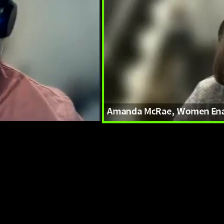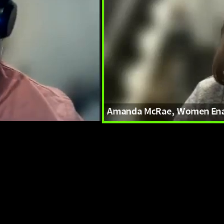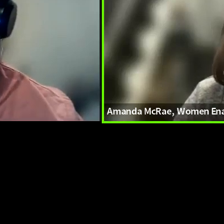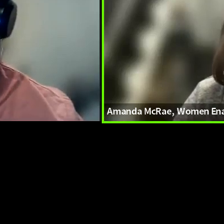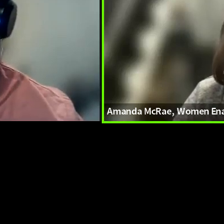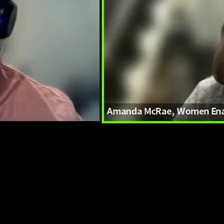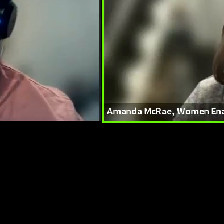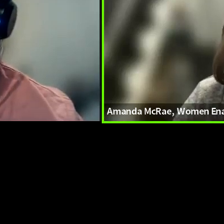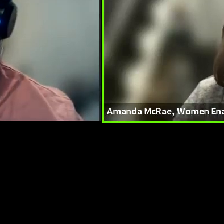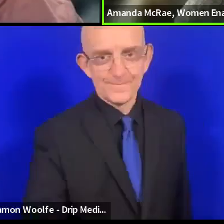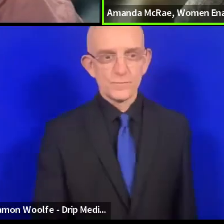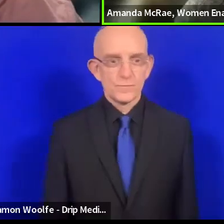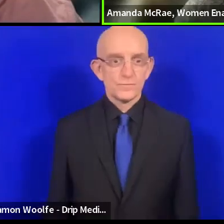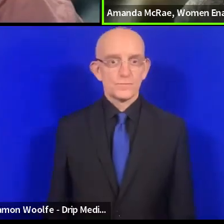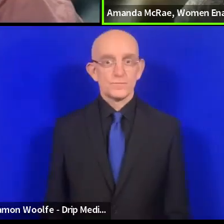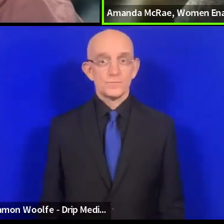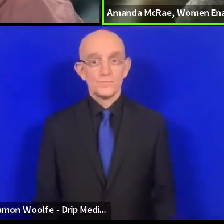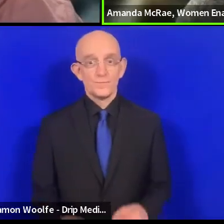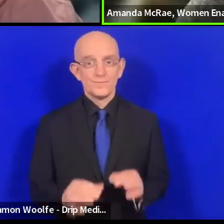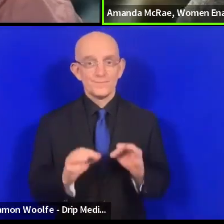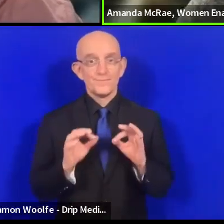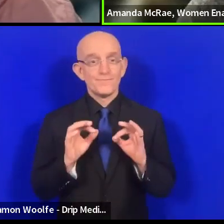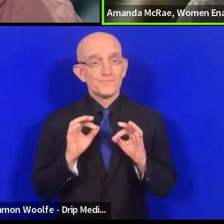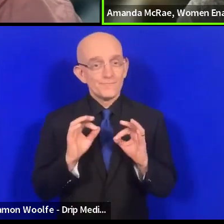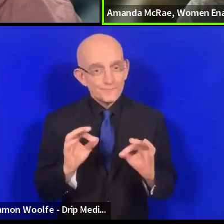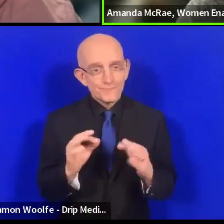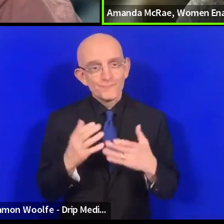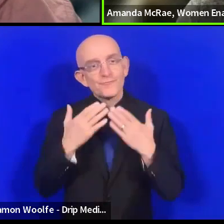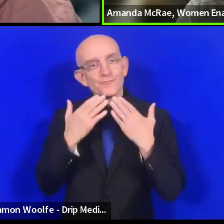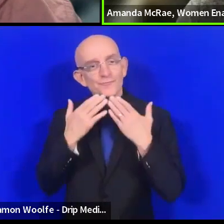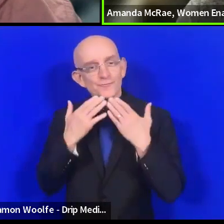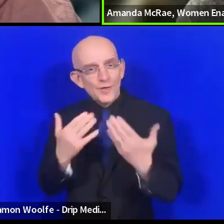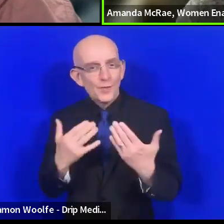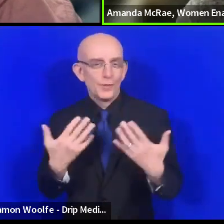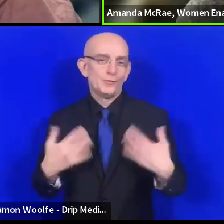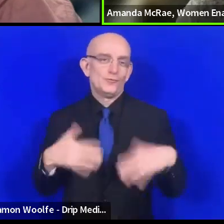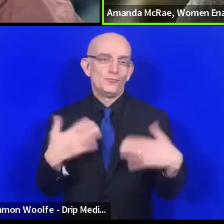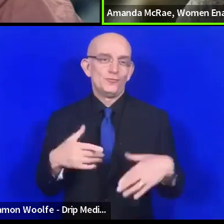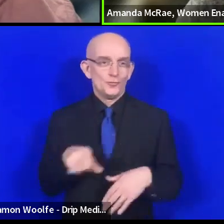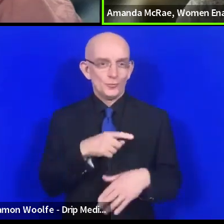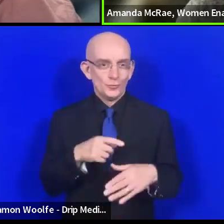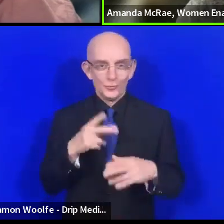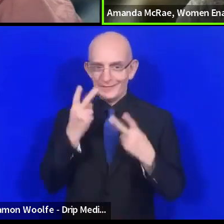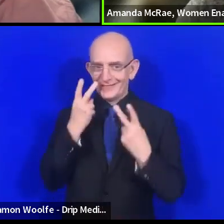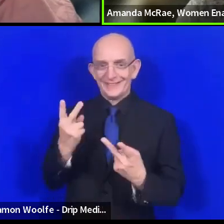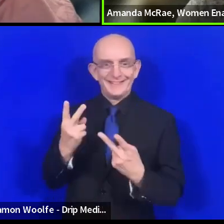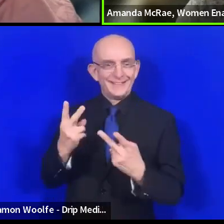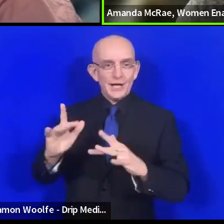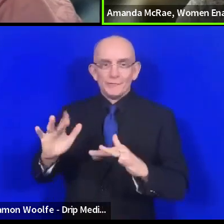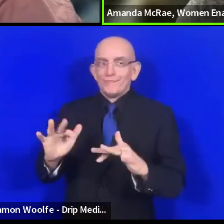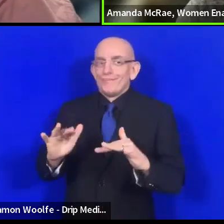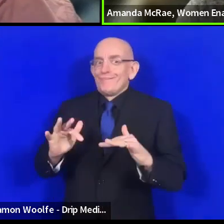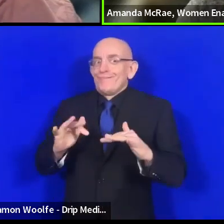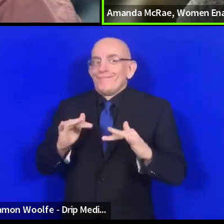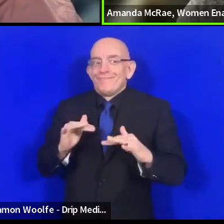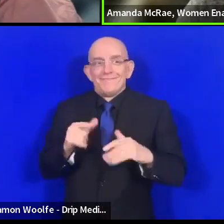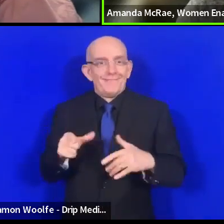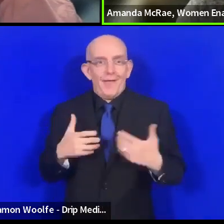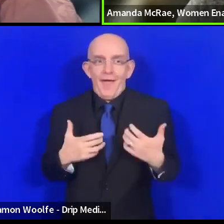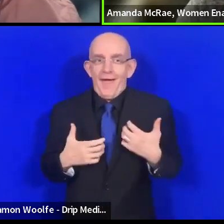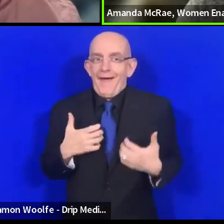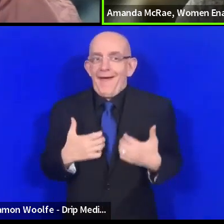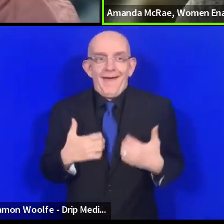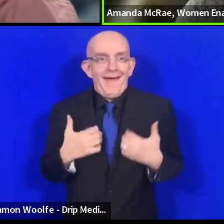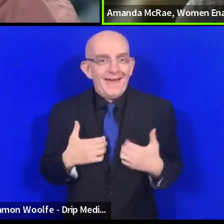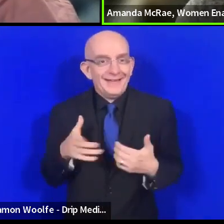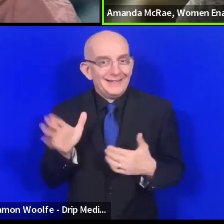what a compelling experience you were able to have at Women Deliver, in large part because of the